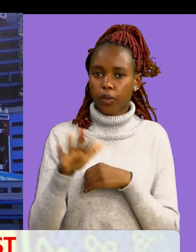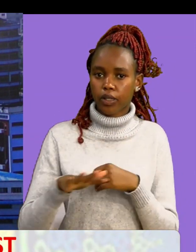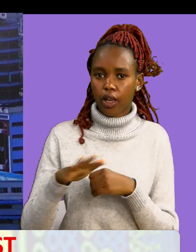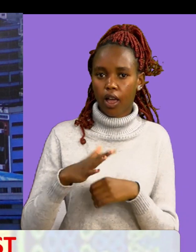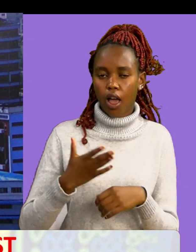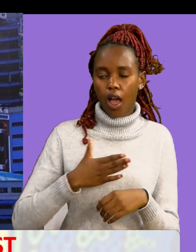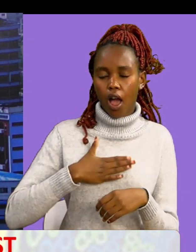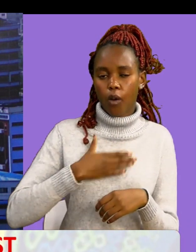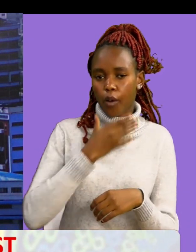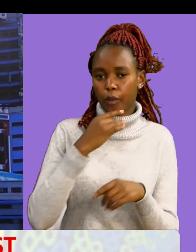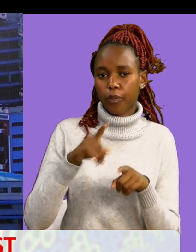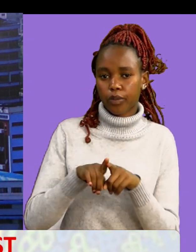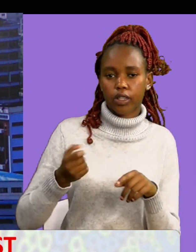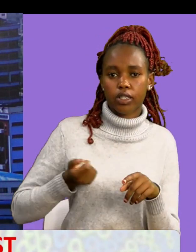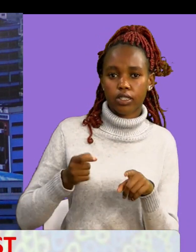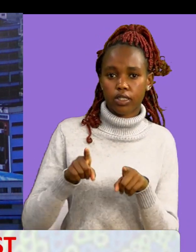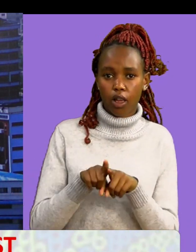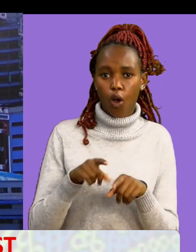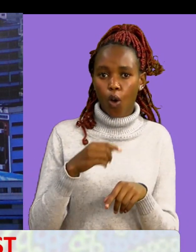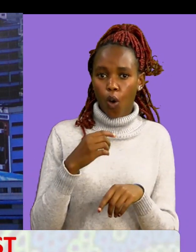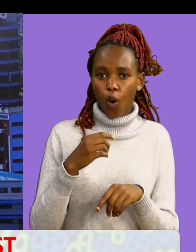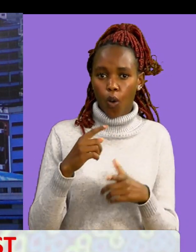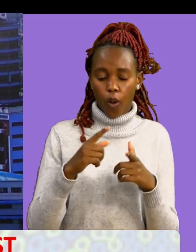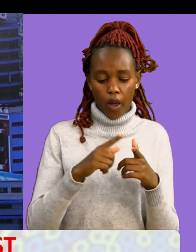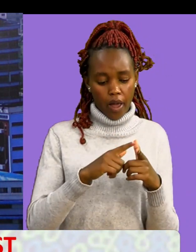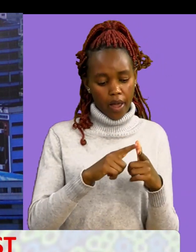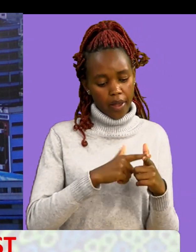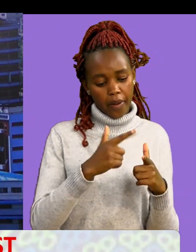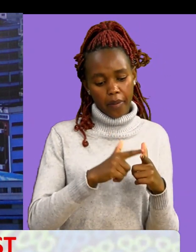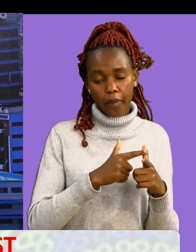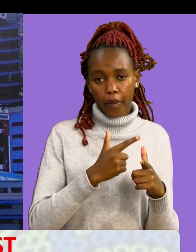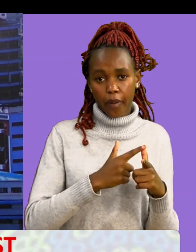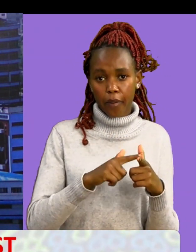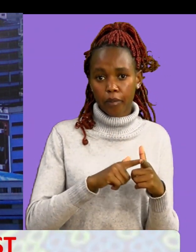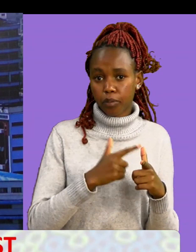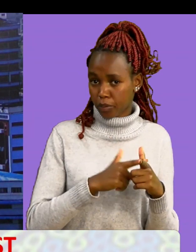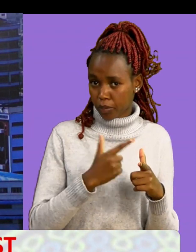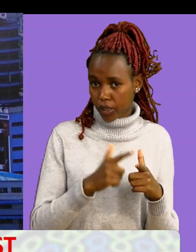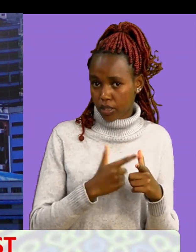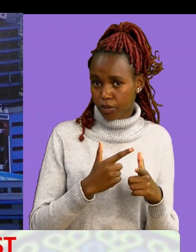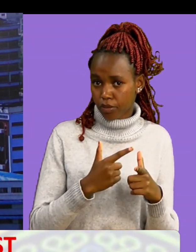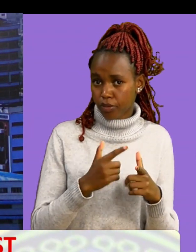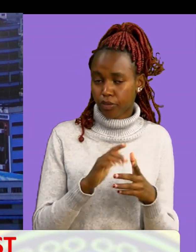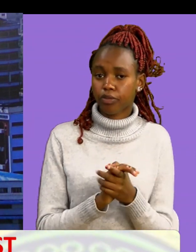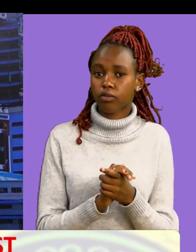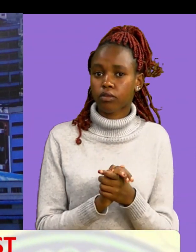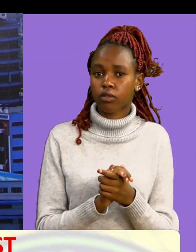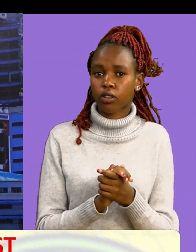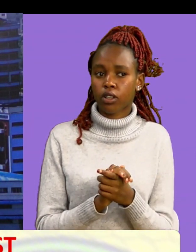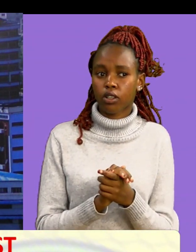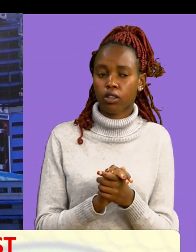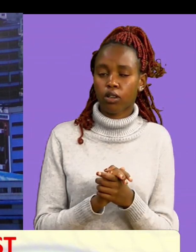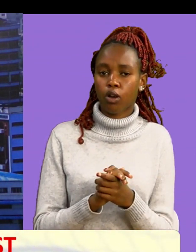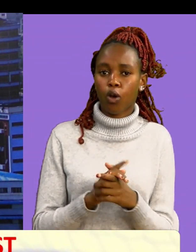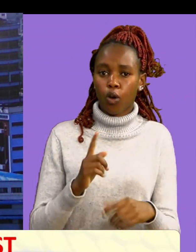sisters who have albinism are, most of them are affected by climate, for example. So when you get